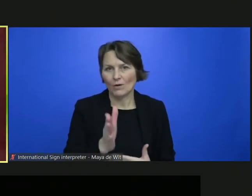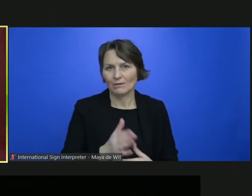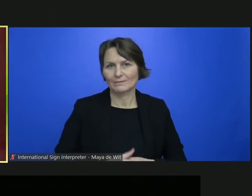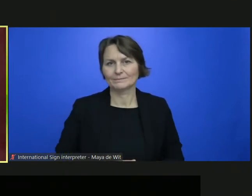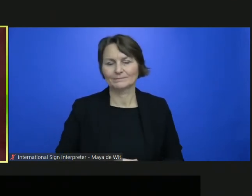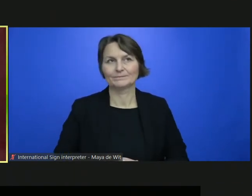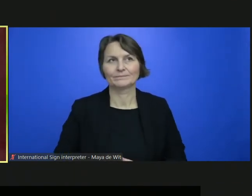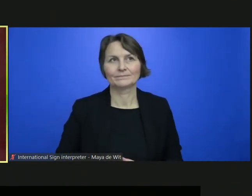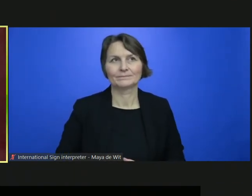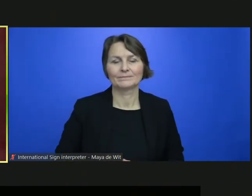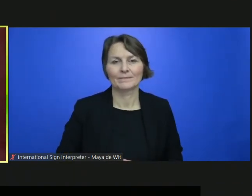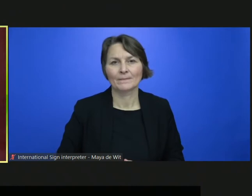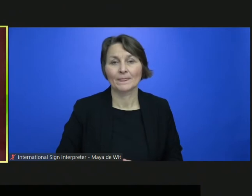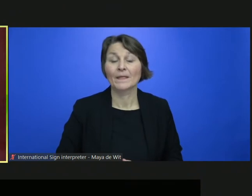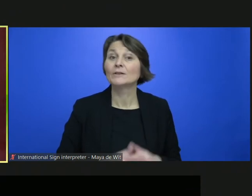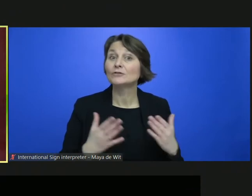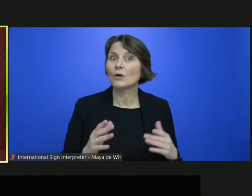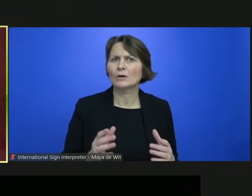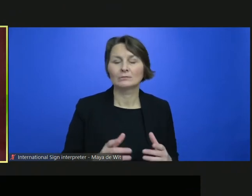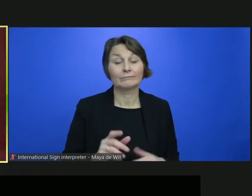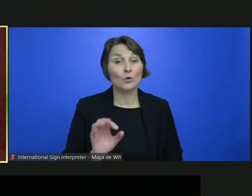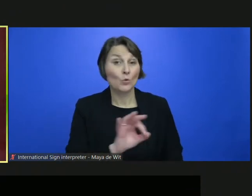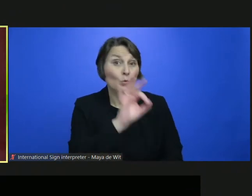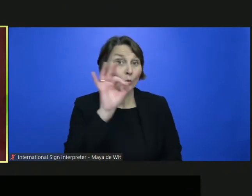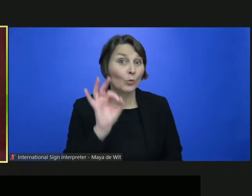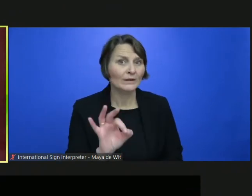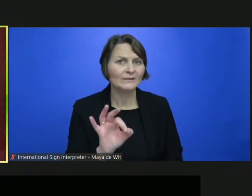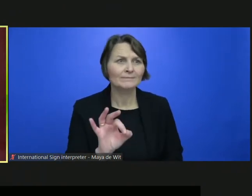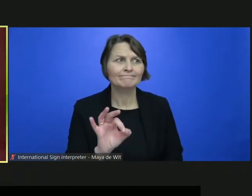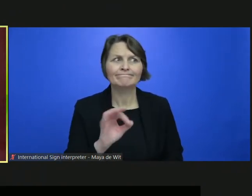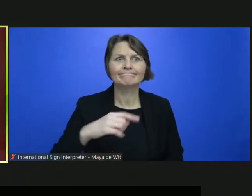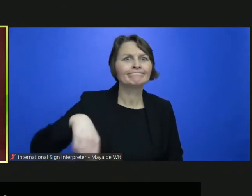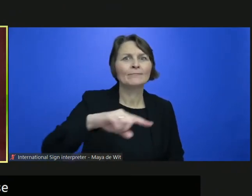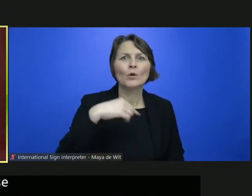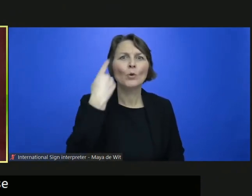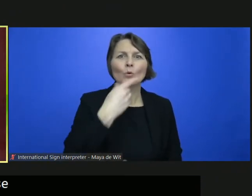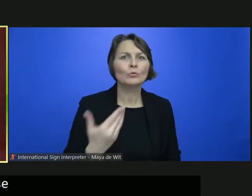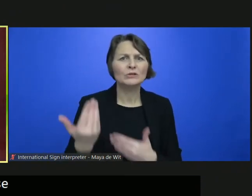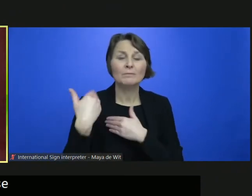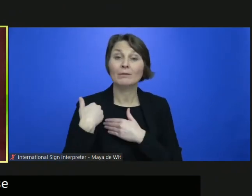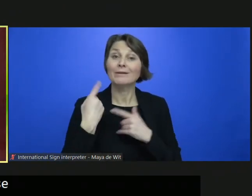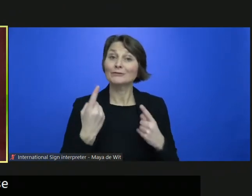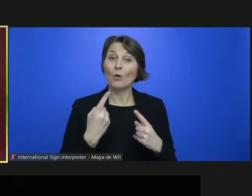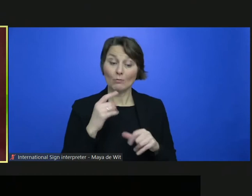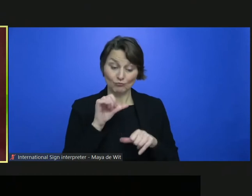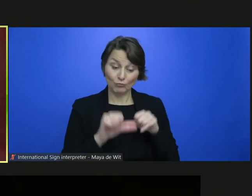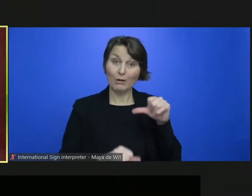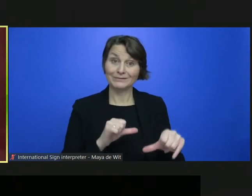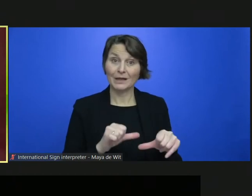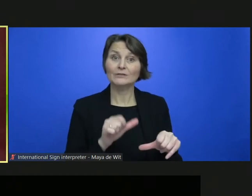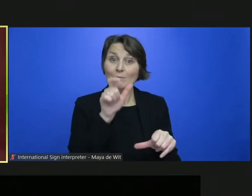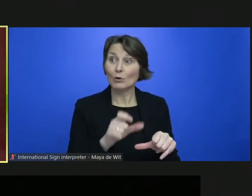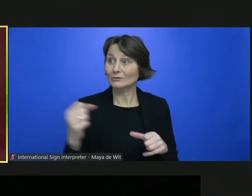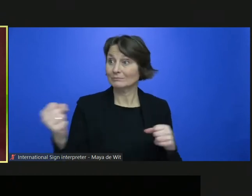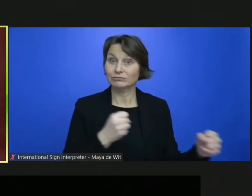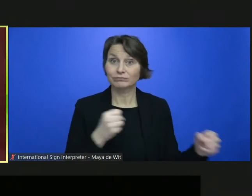So the big question is, who is responsible for ensuring equal opportunities at every step of the way? And isn't it curious that